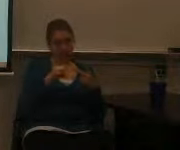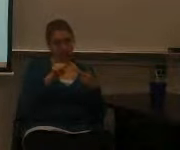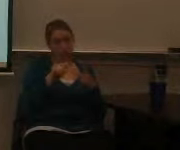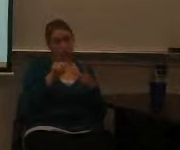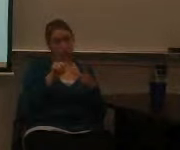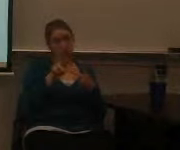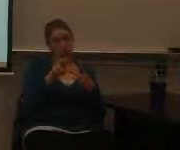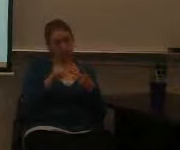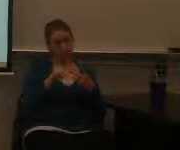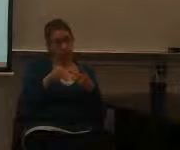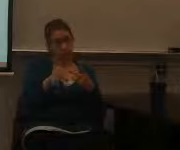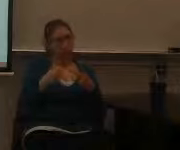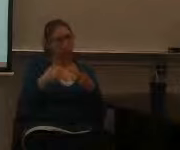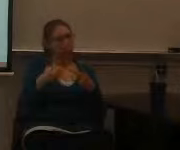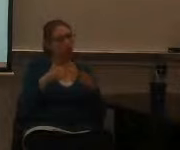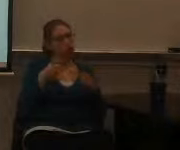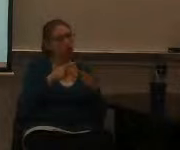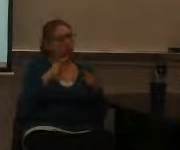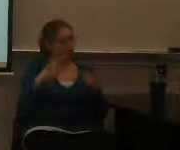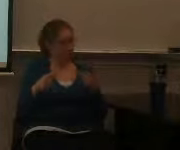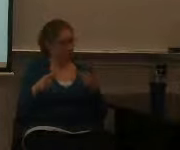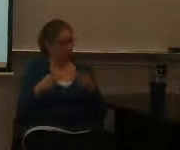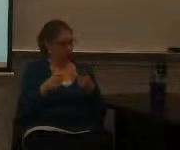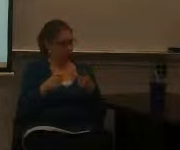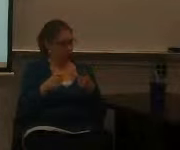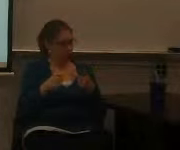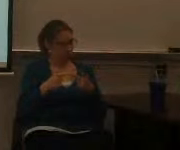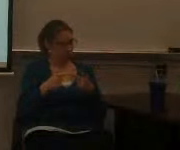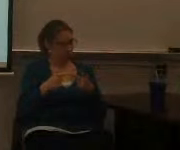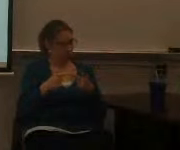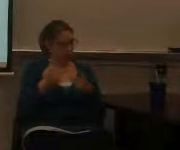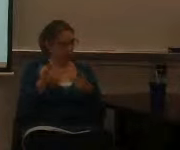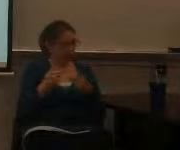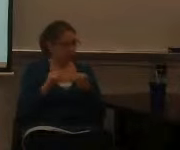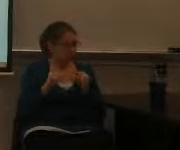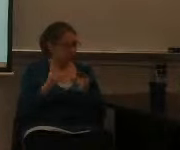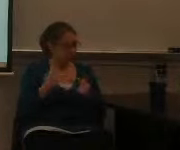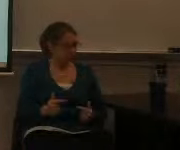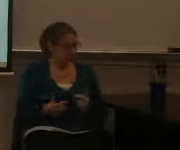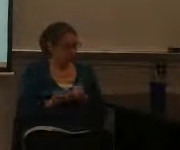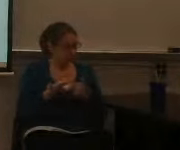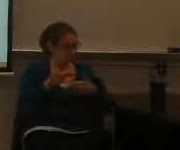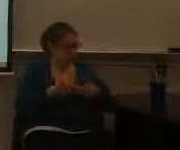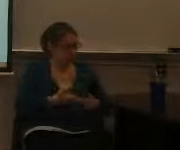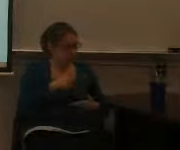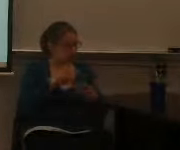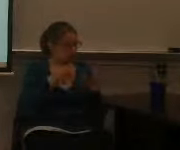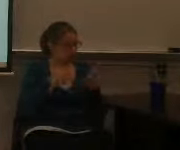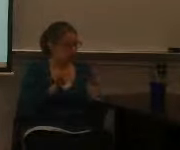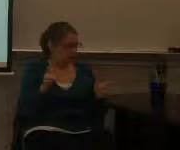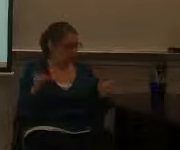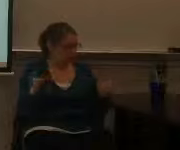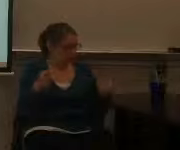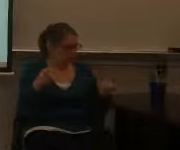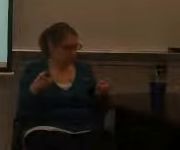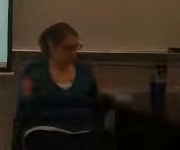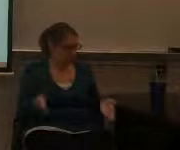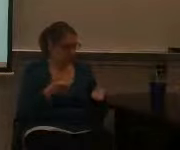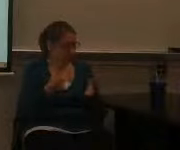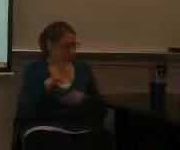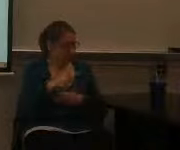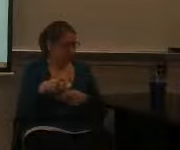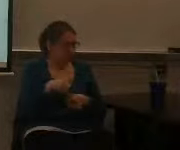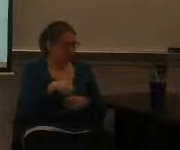you have more primary production, right? And what's the group of organisms called that are generally driving the primary production